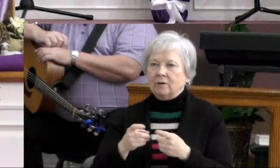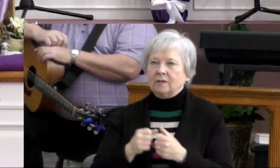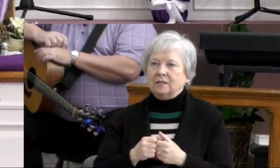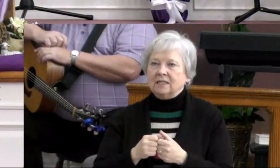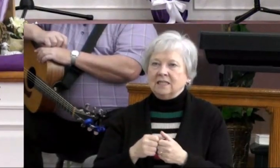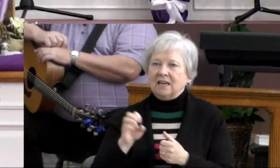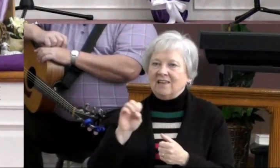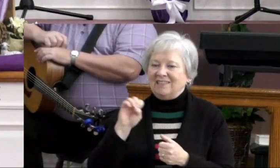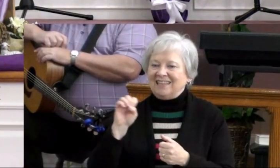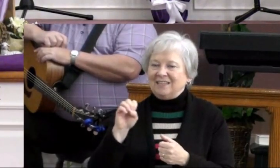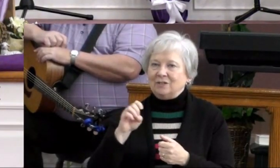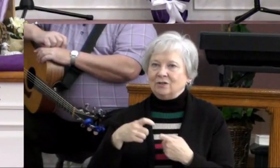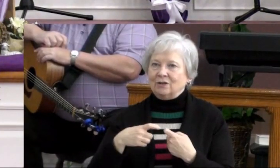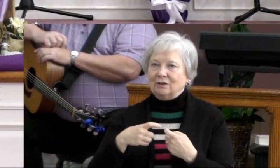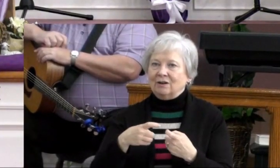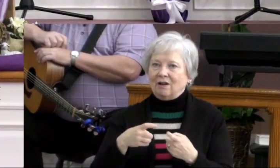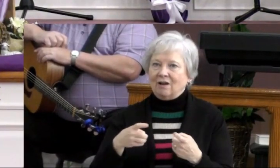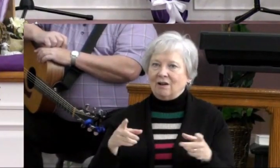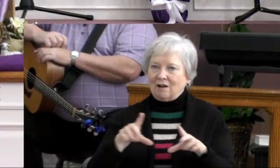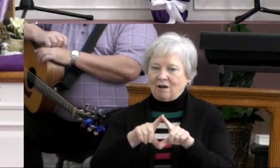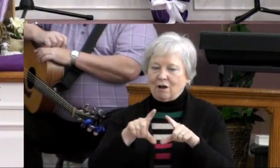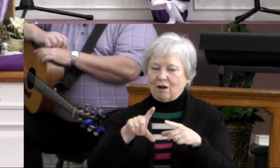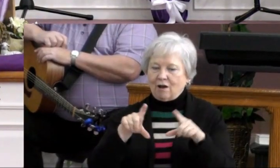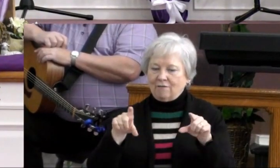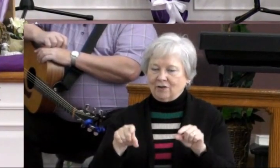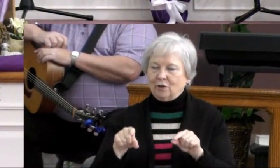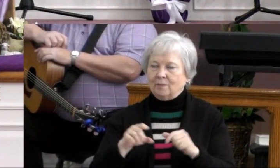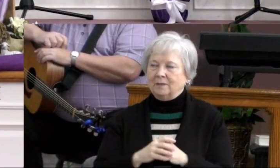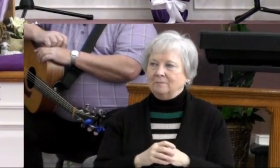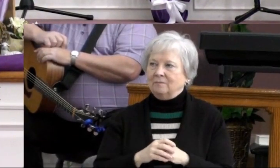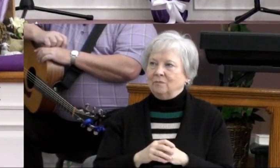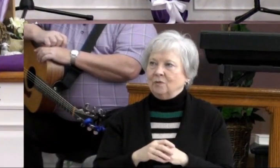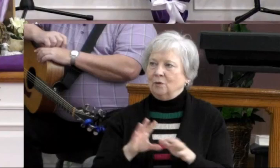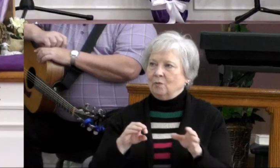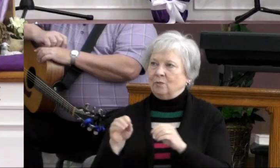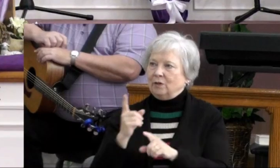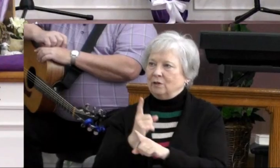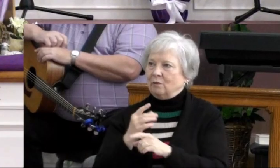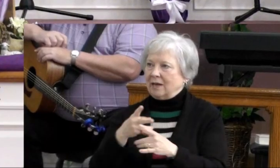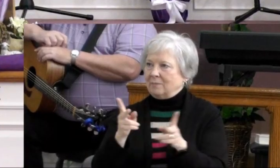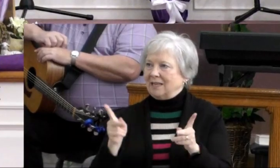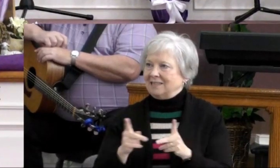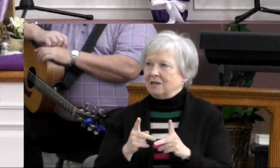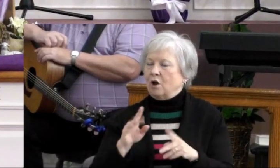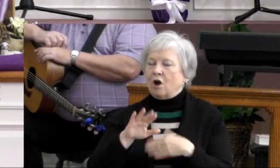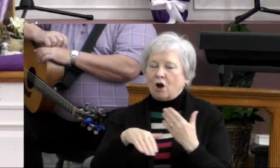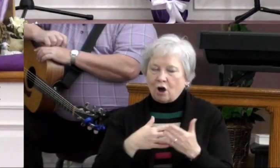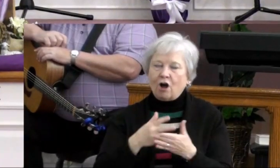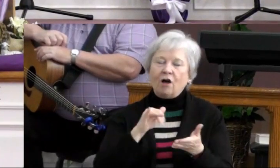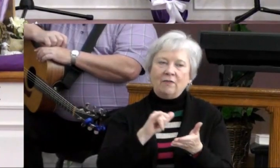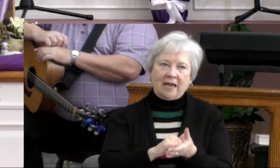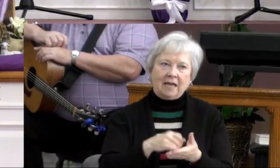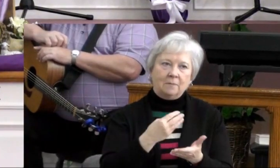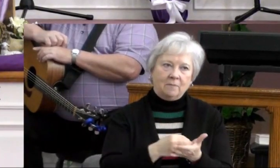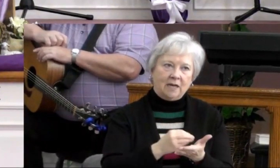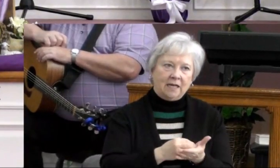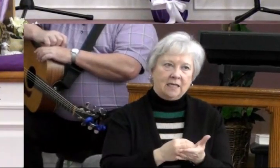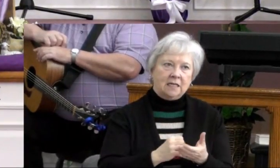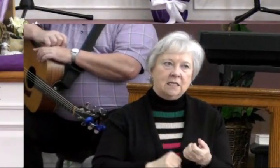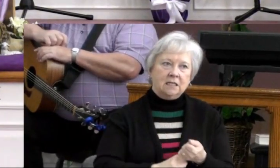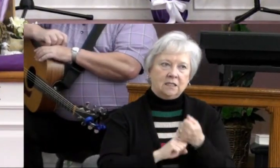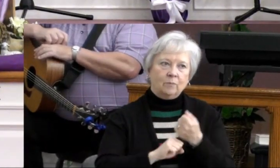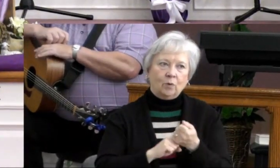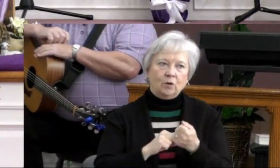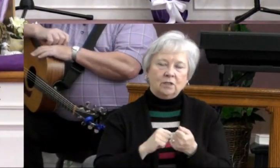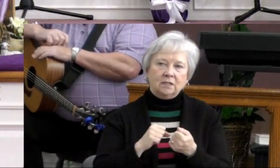offering envelope and we'll get that put where it needs to go. All of that money goes to specifically support